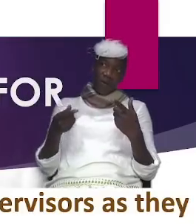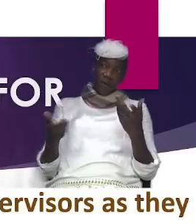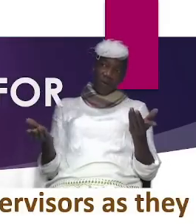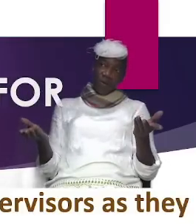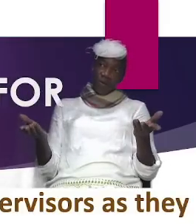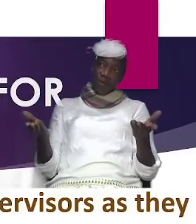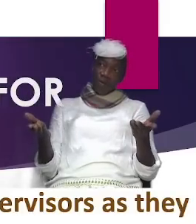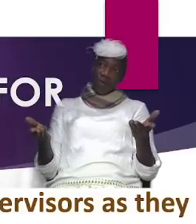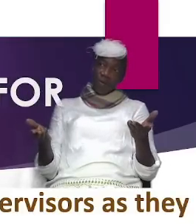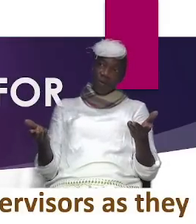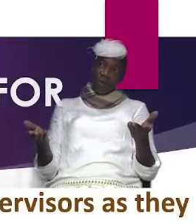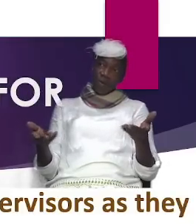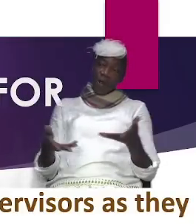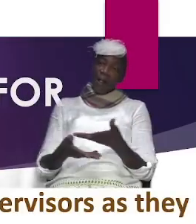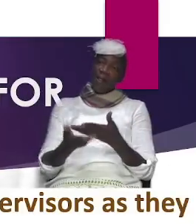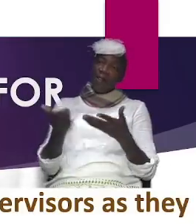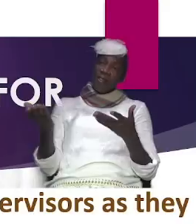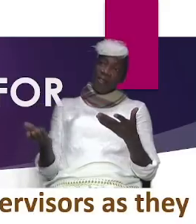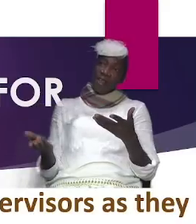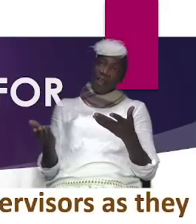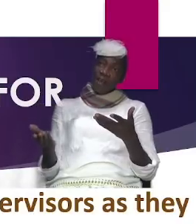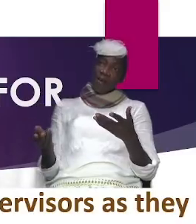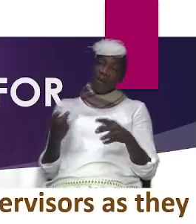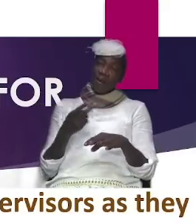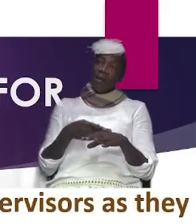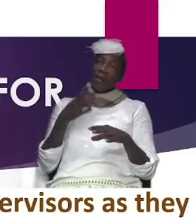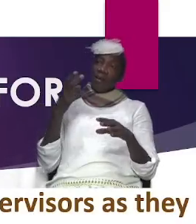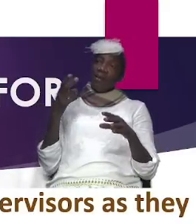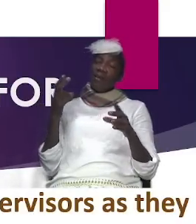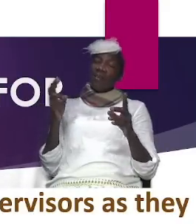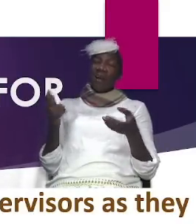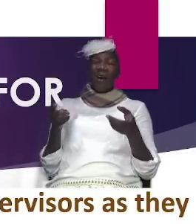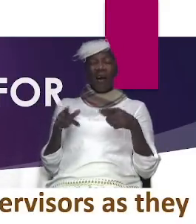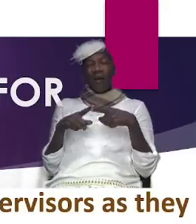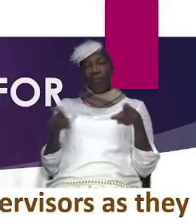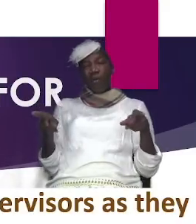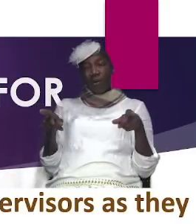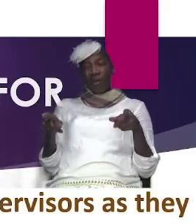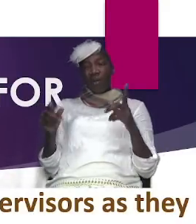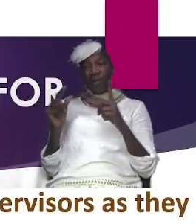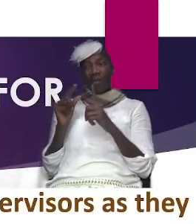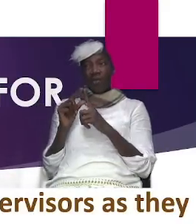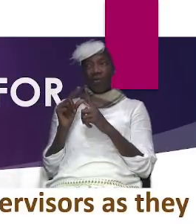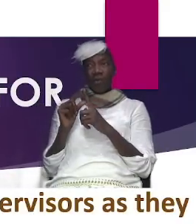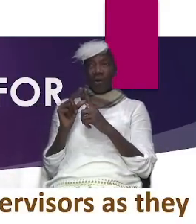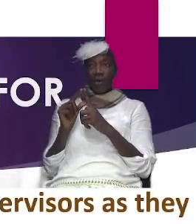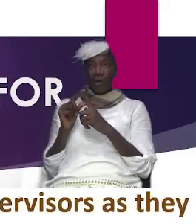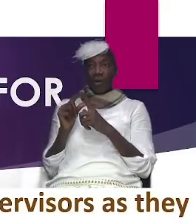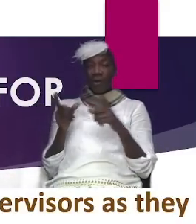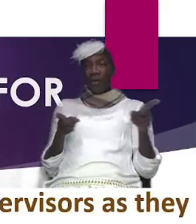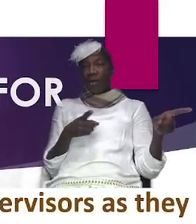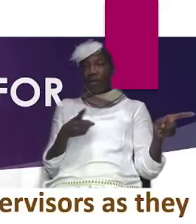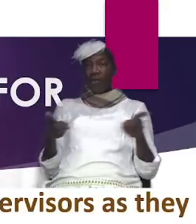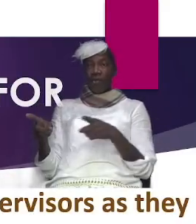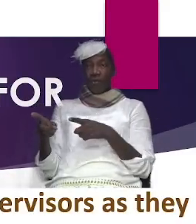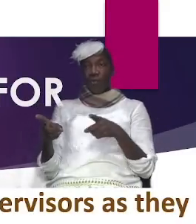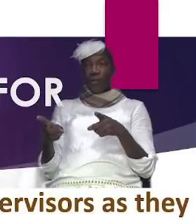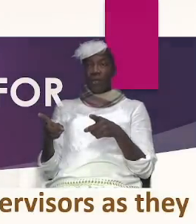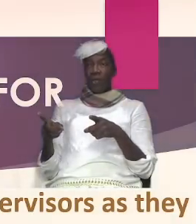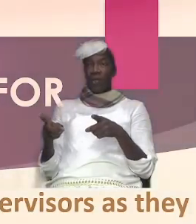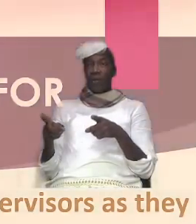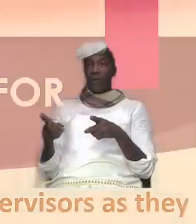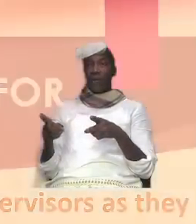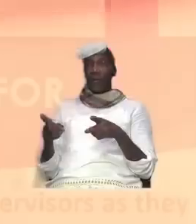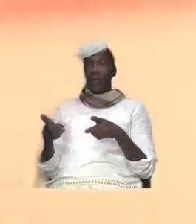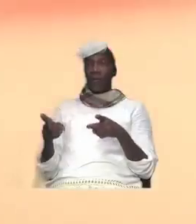he is therefore, and it's a hard pill to swallow, but it is word. He's saying, do it as if you're